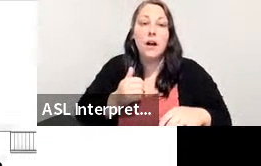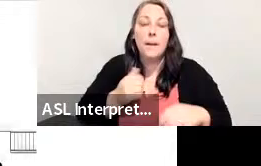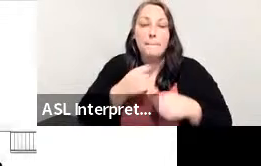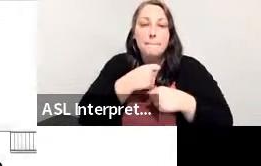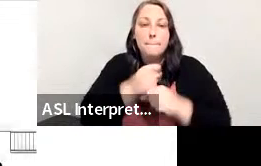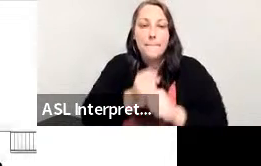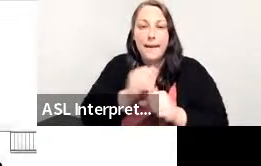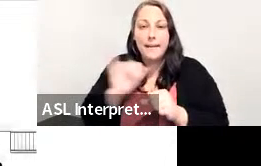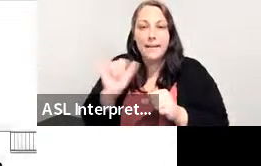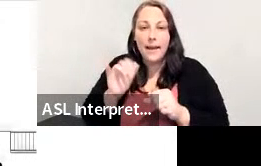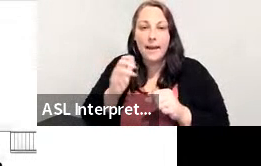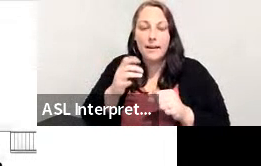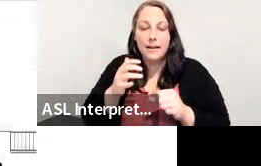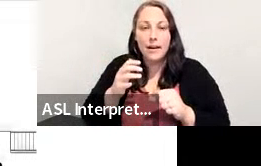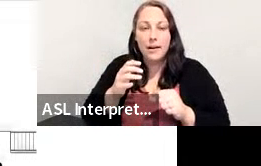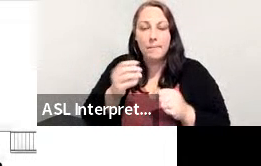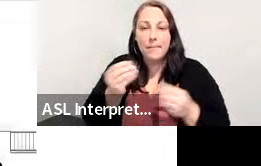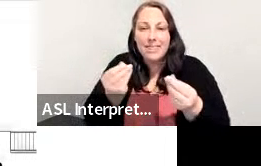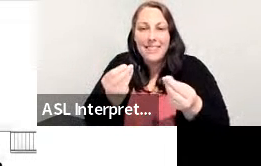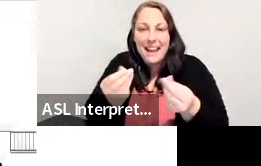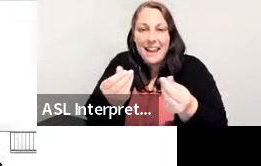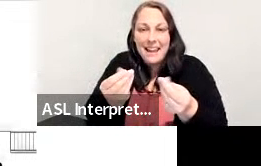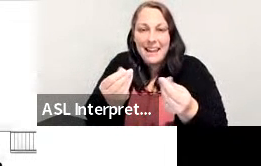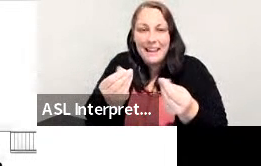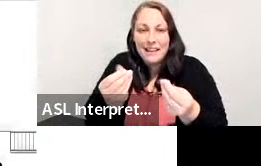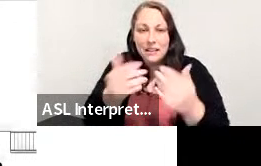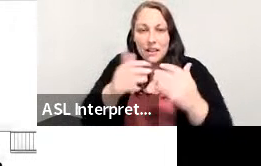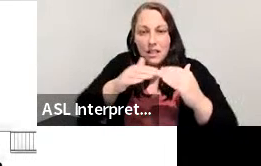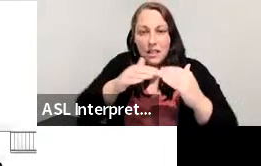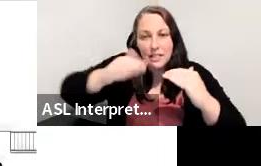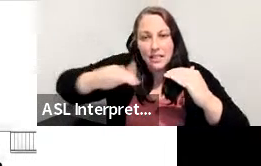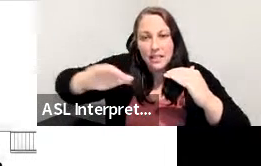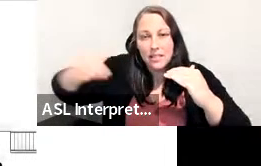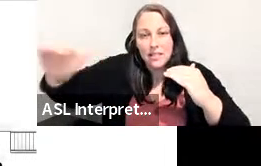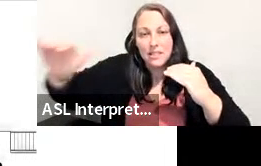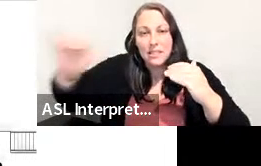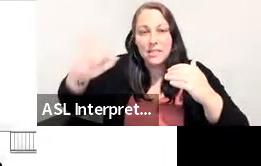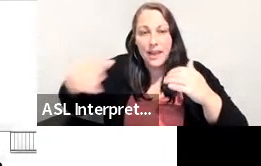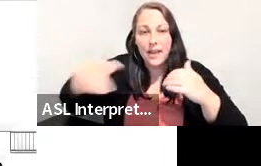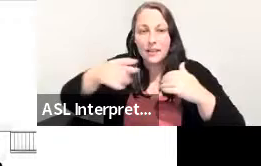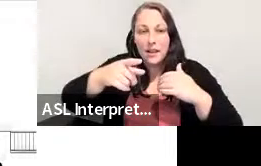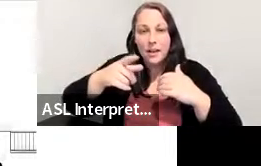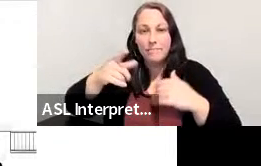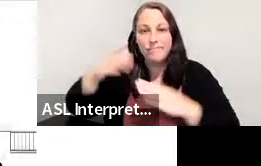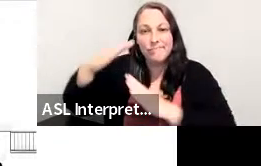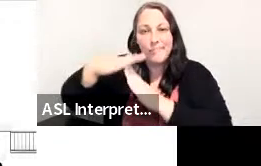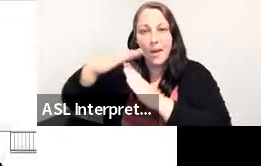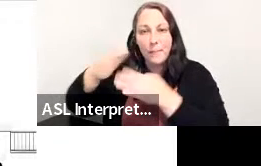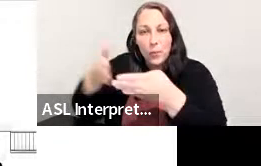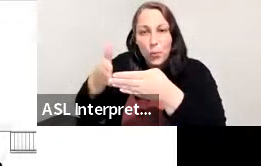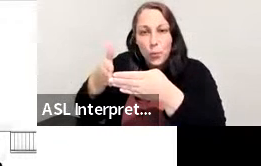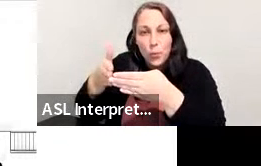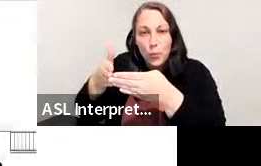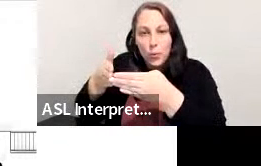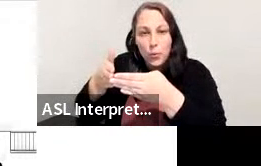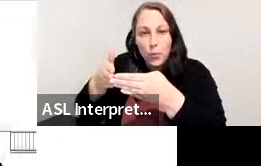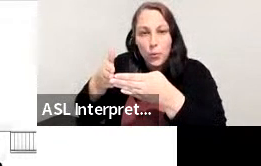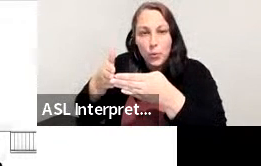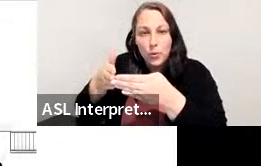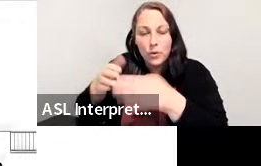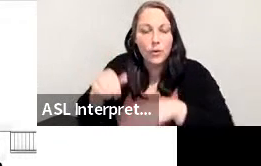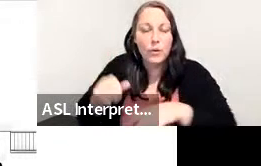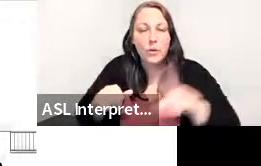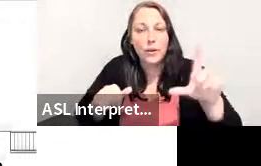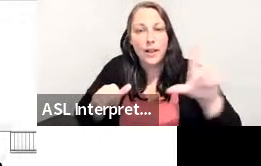of landform which occupies that kind of upper left-hand corner. And it really becomes a way that you